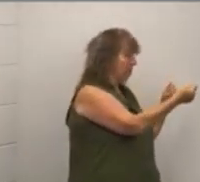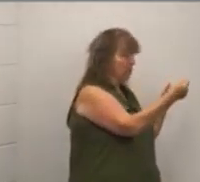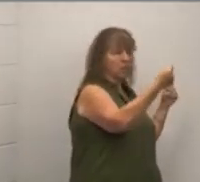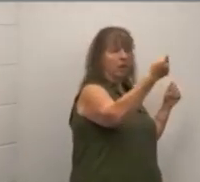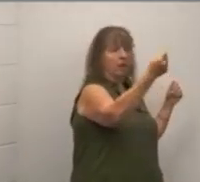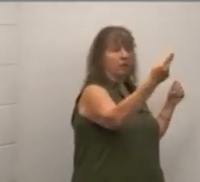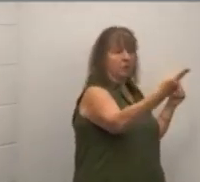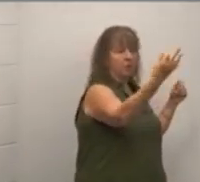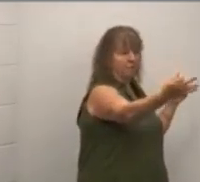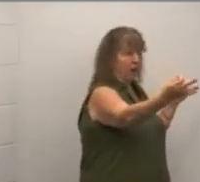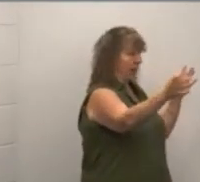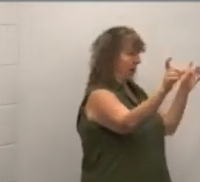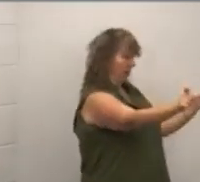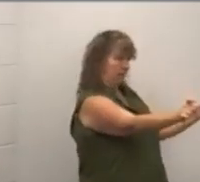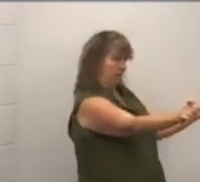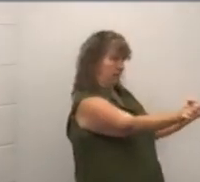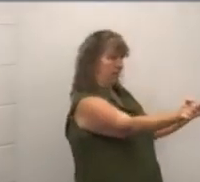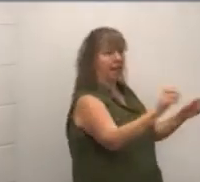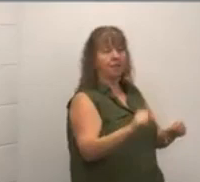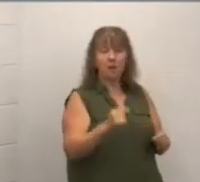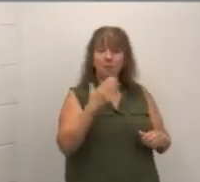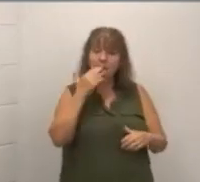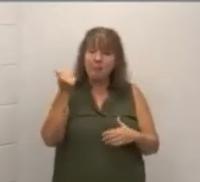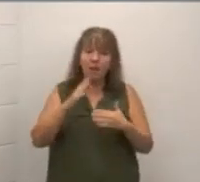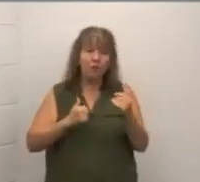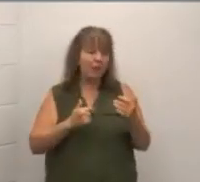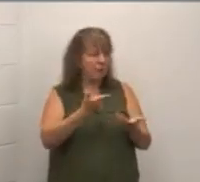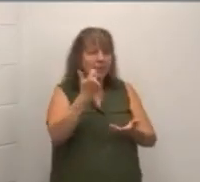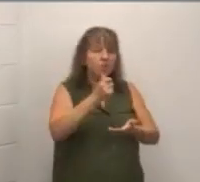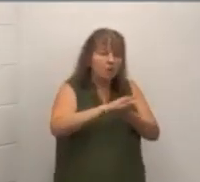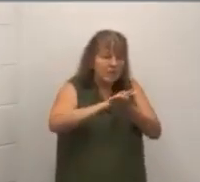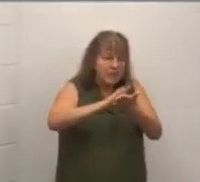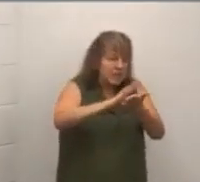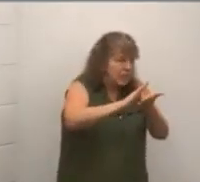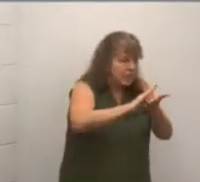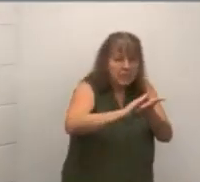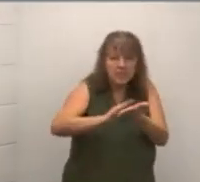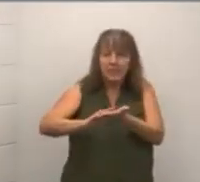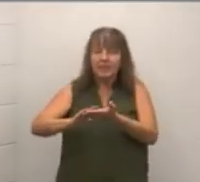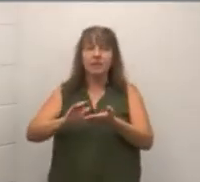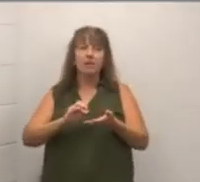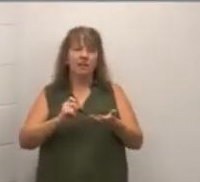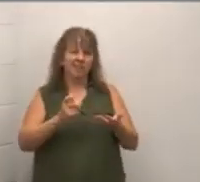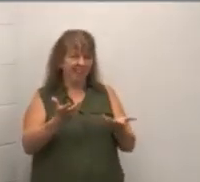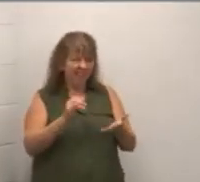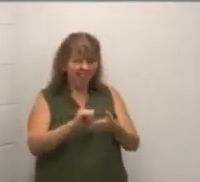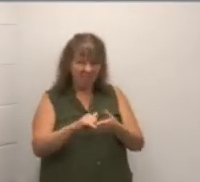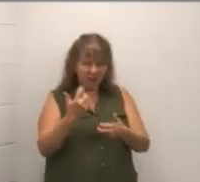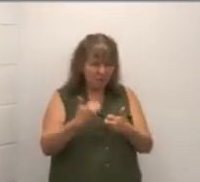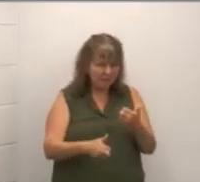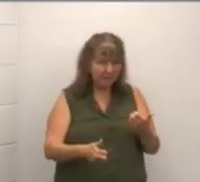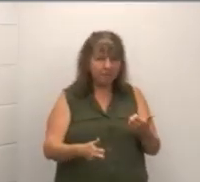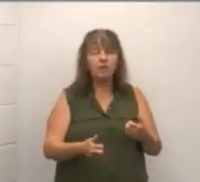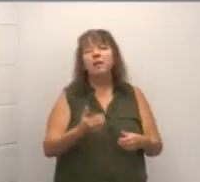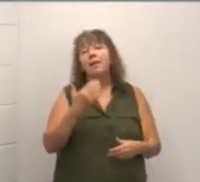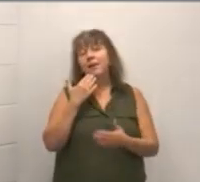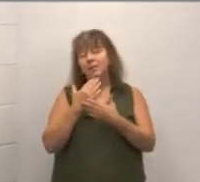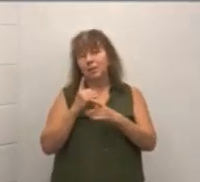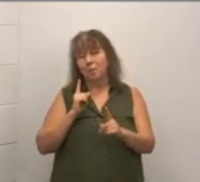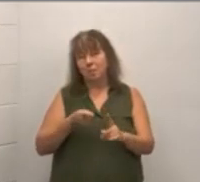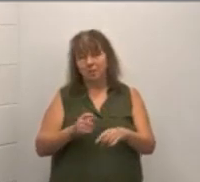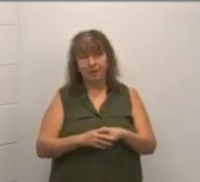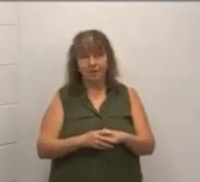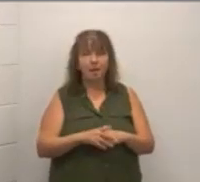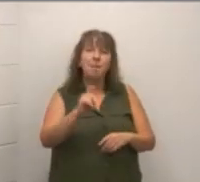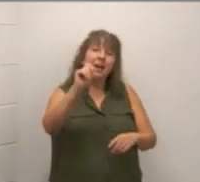would be going the next day. Very good point. It actually is a valid point. We had to make the decision if we had the same